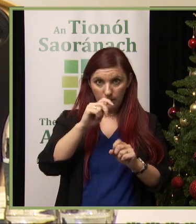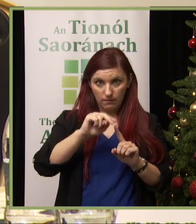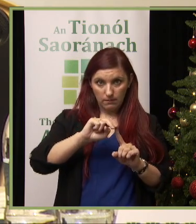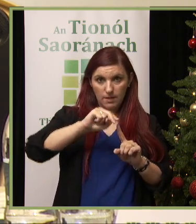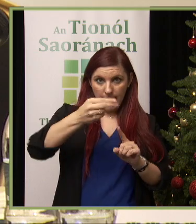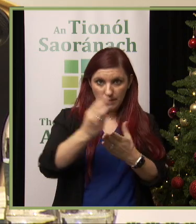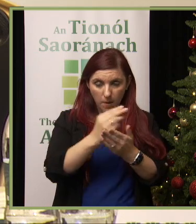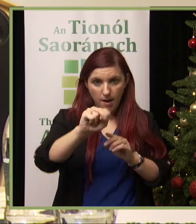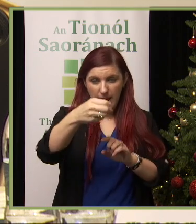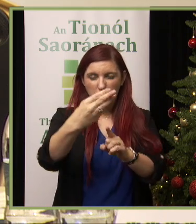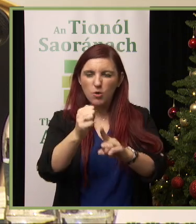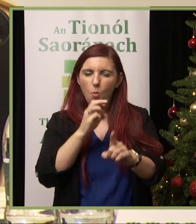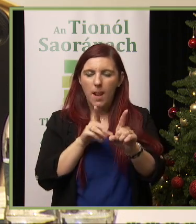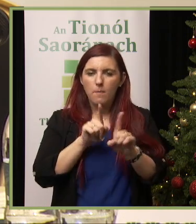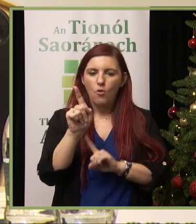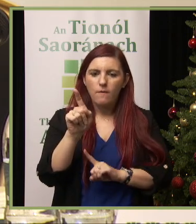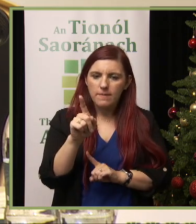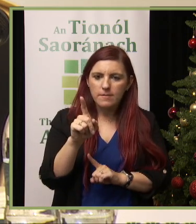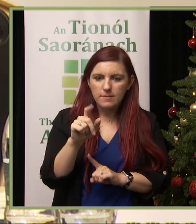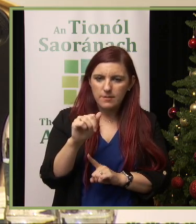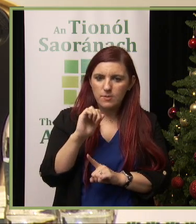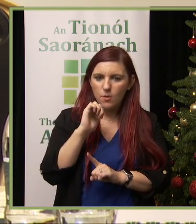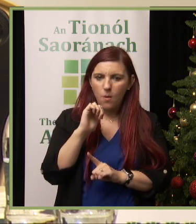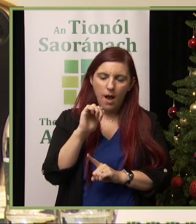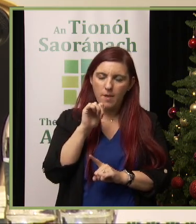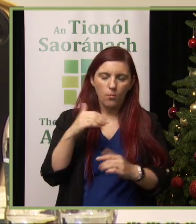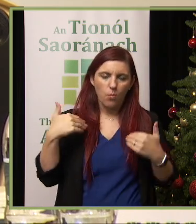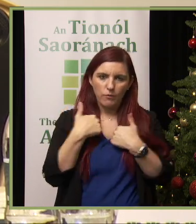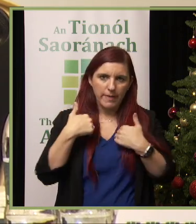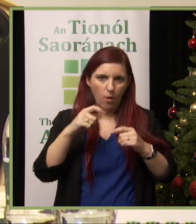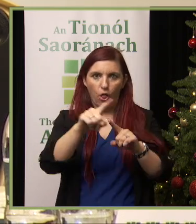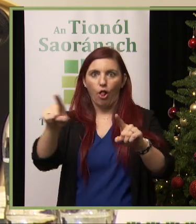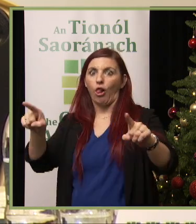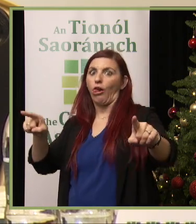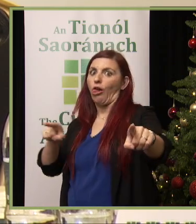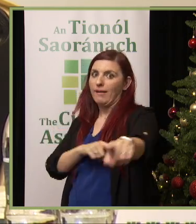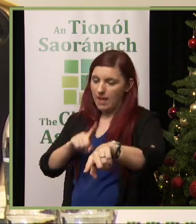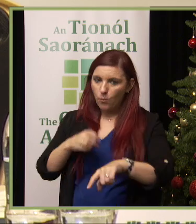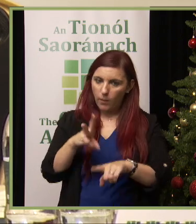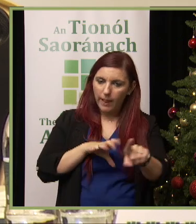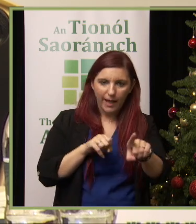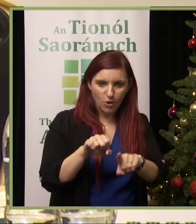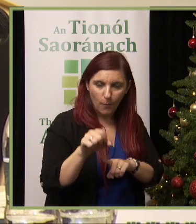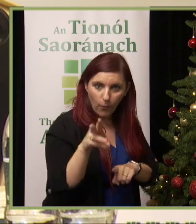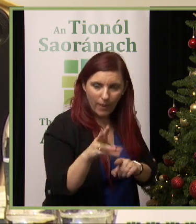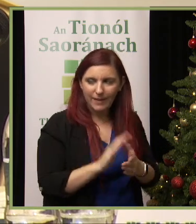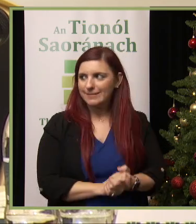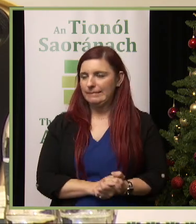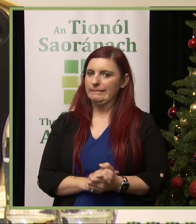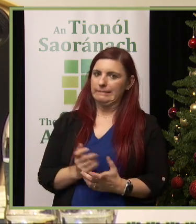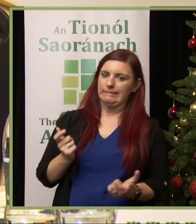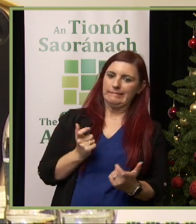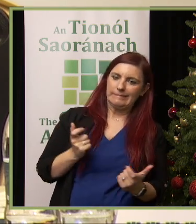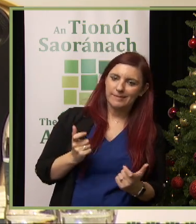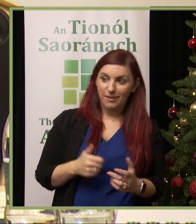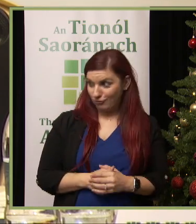so I'm not too worried yet that we're so far behind on time. We'll catch it up, okay? Saying that, we will, Art, we